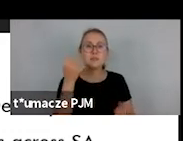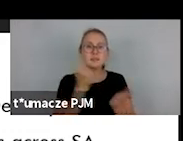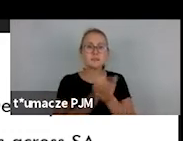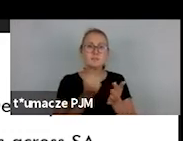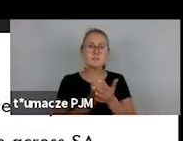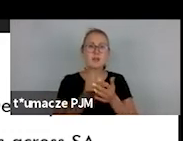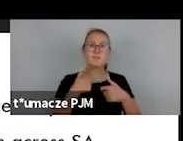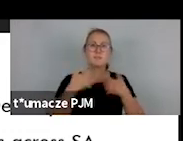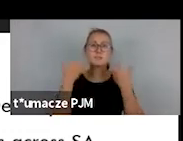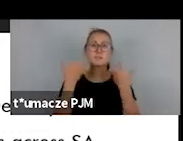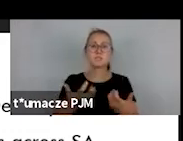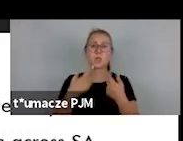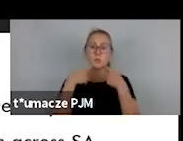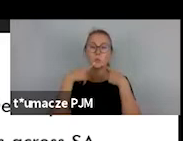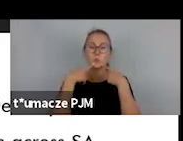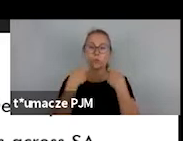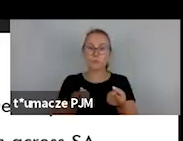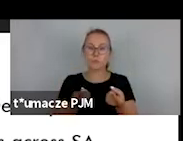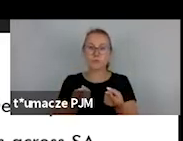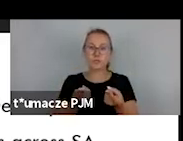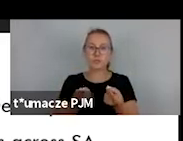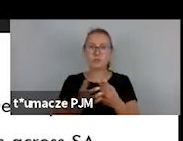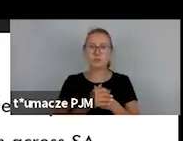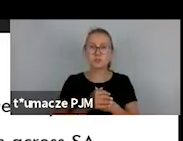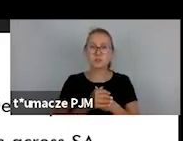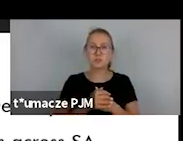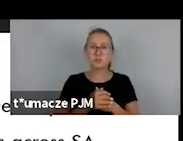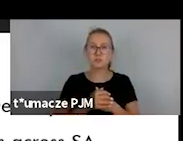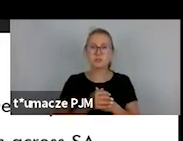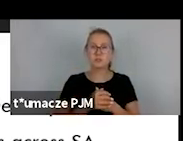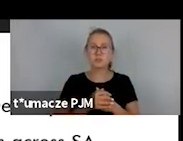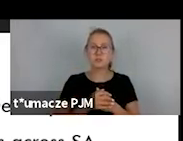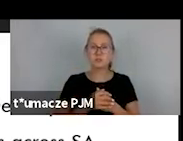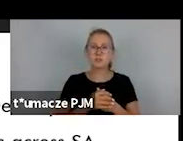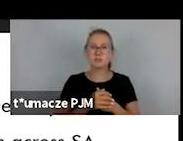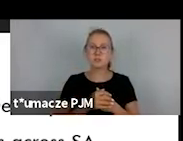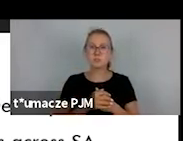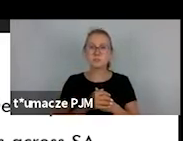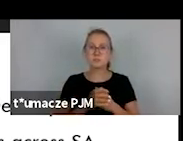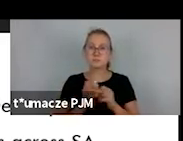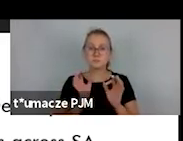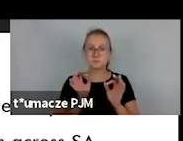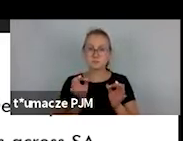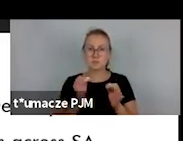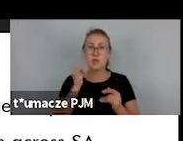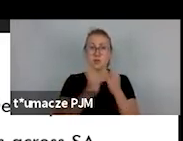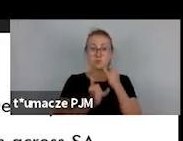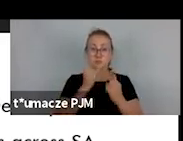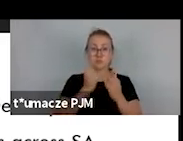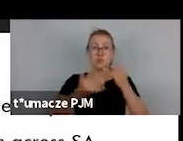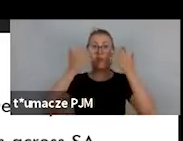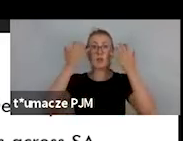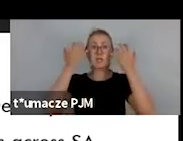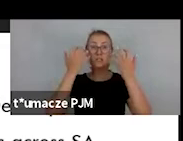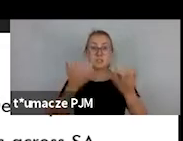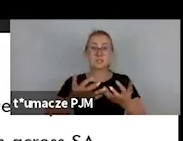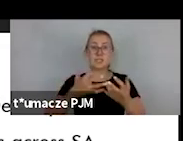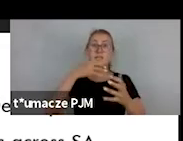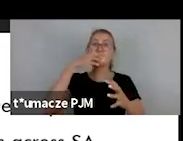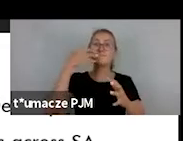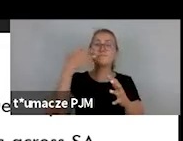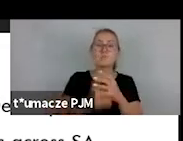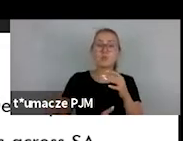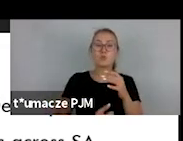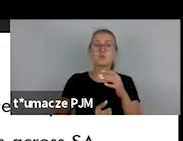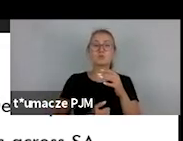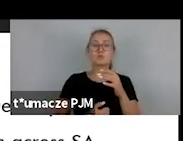In addition, so if we want to deal with these structural forces that I was mentioning earlier, and if we want to do effective community